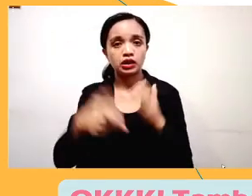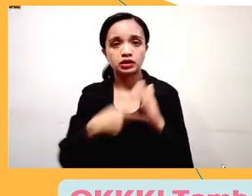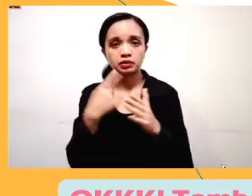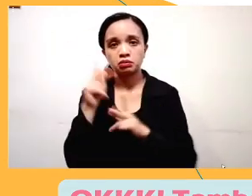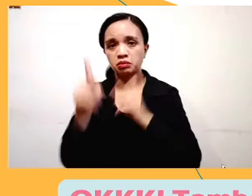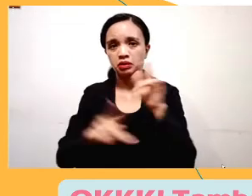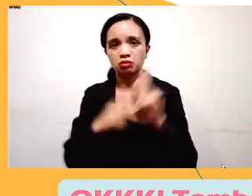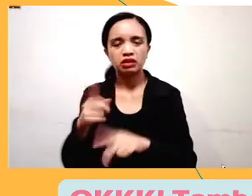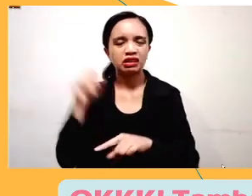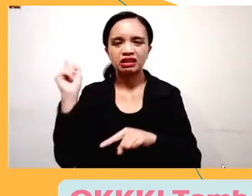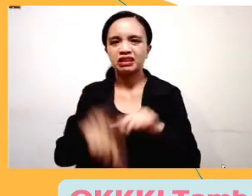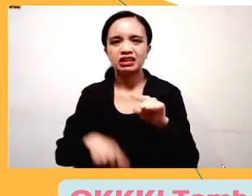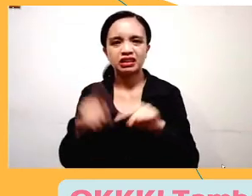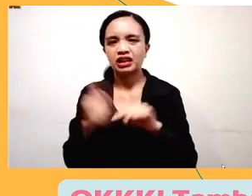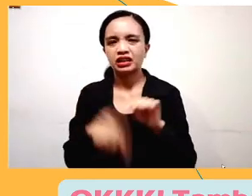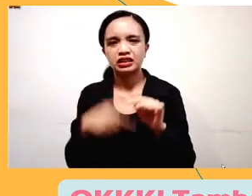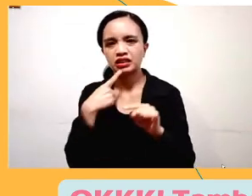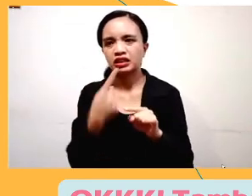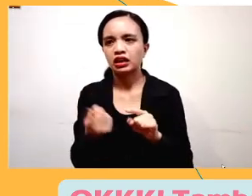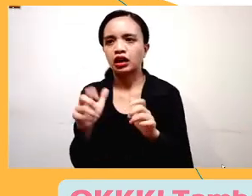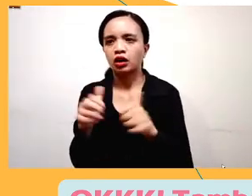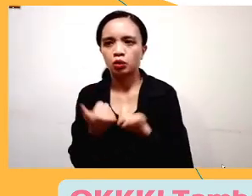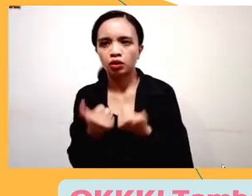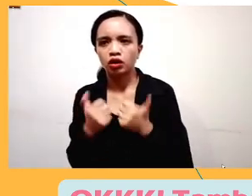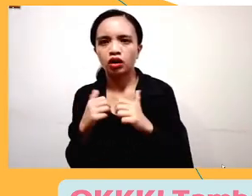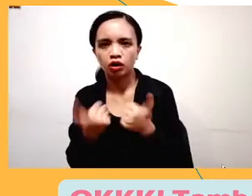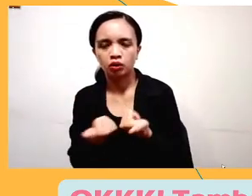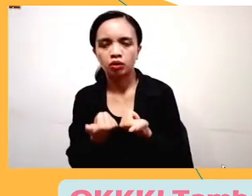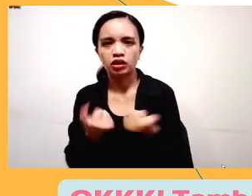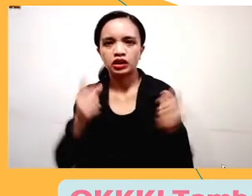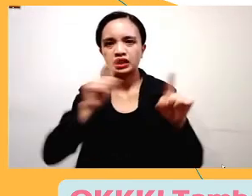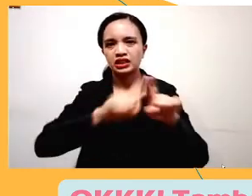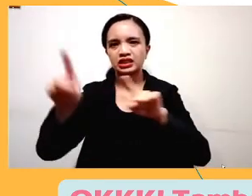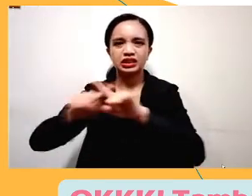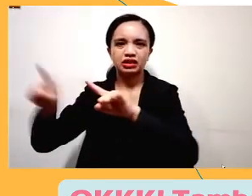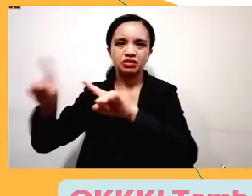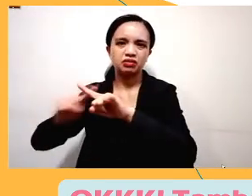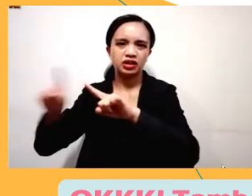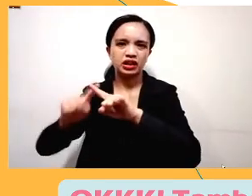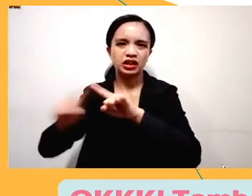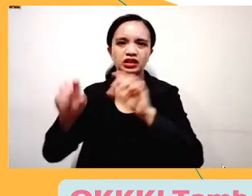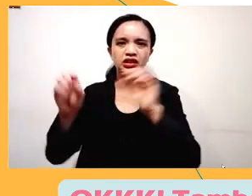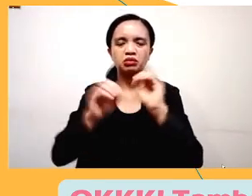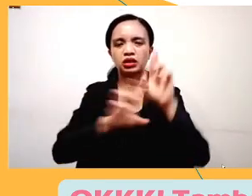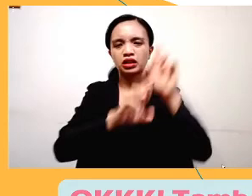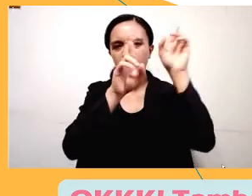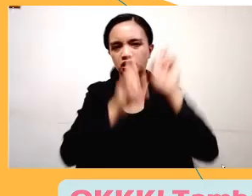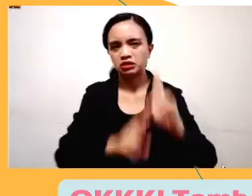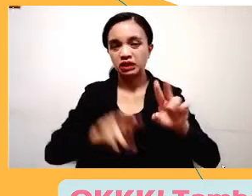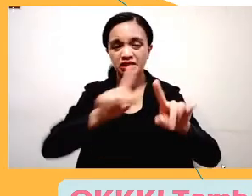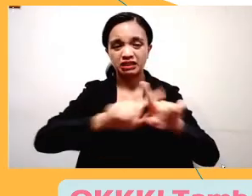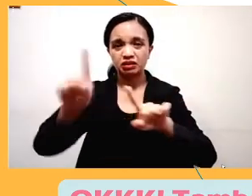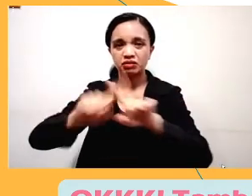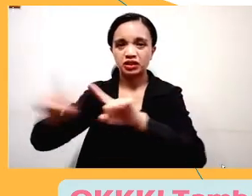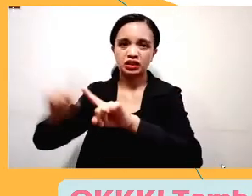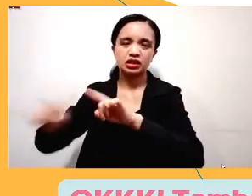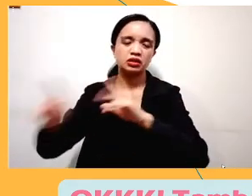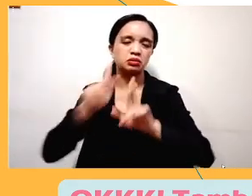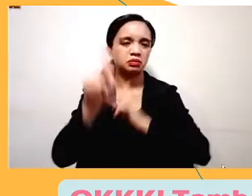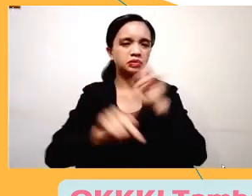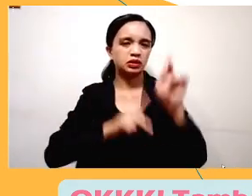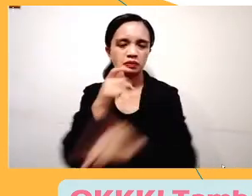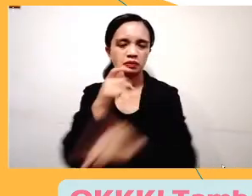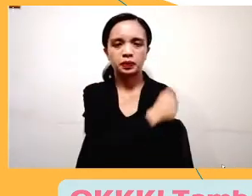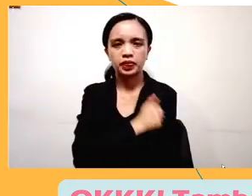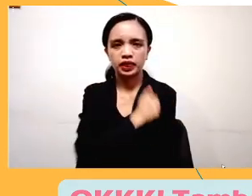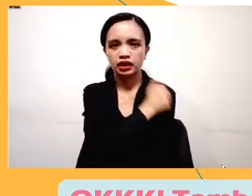in a proper way. Diba? O iba-iba kasi ang temperament ng tao. Okay? So, para sa growth